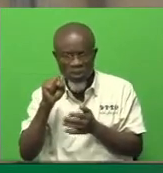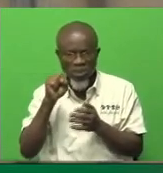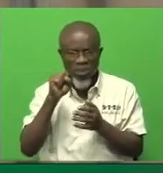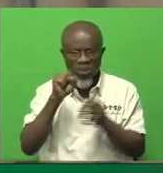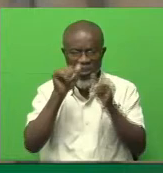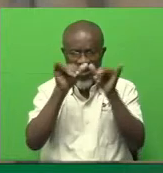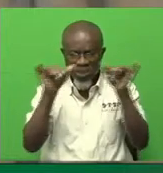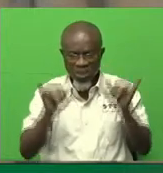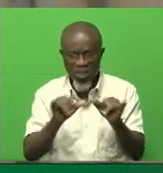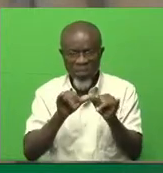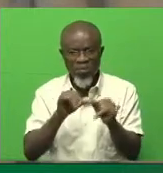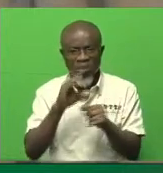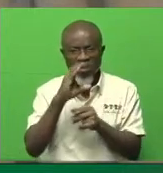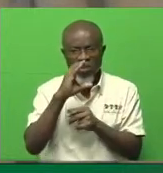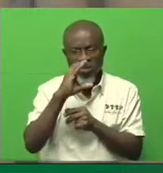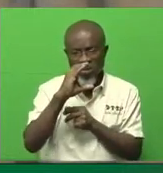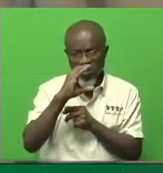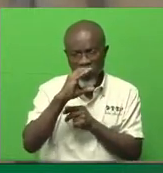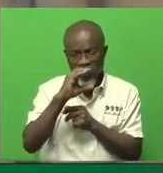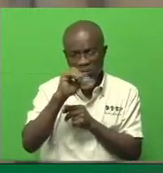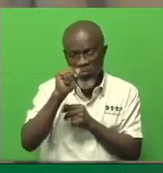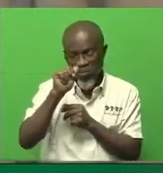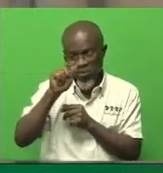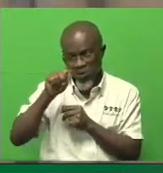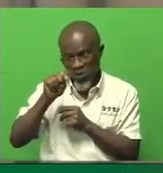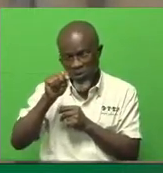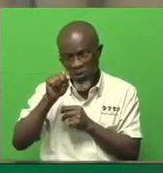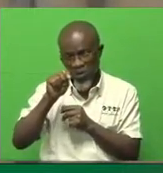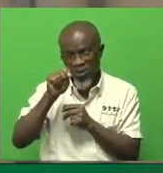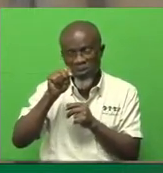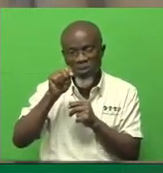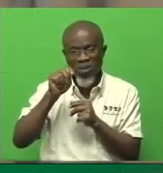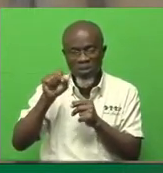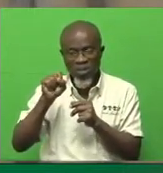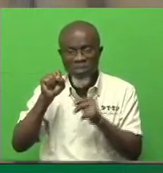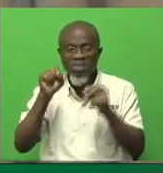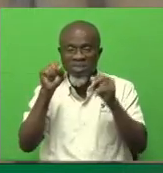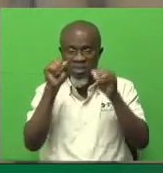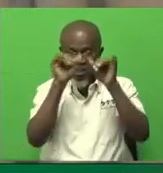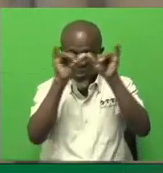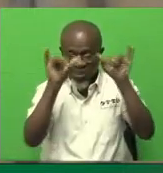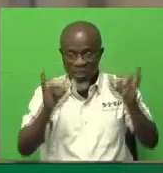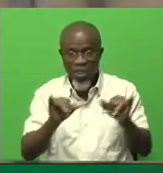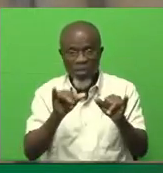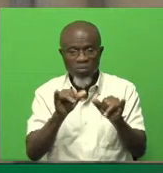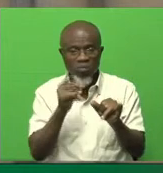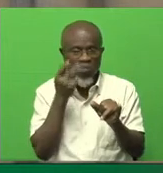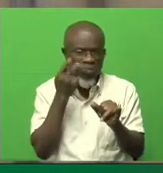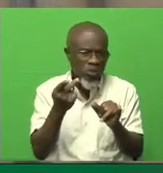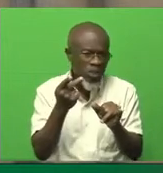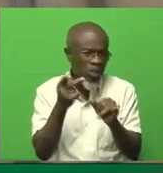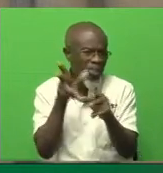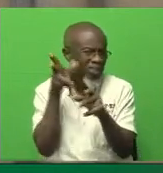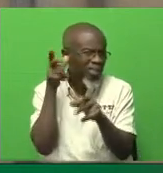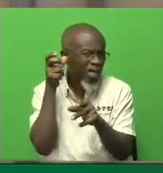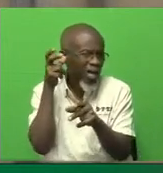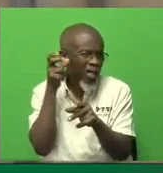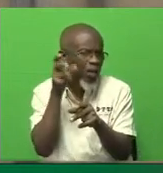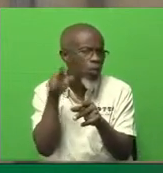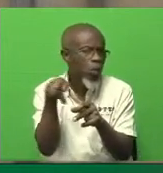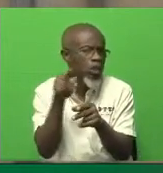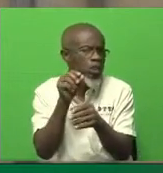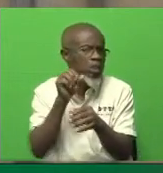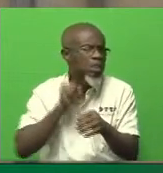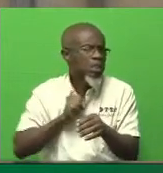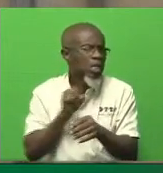radiological information system we listen to feedback from patients staff and Clinics and